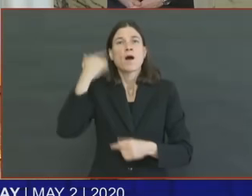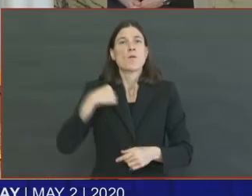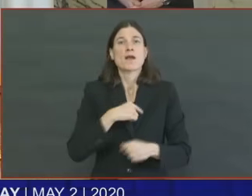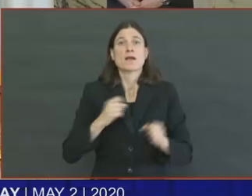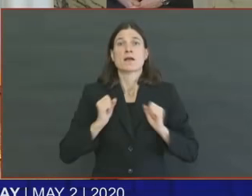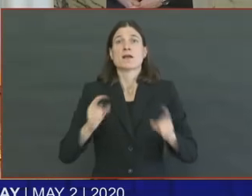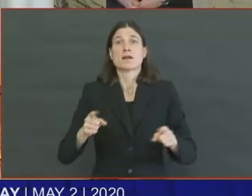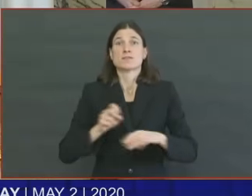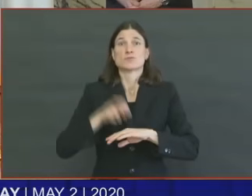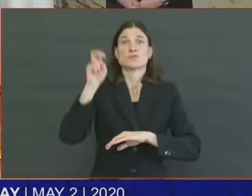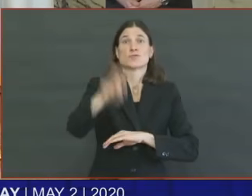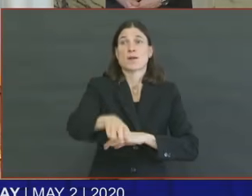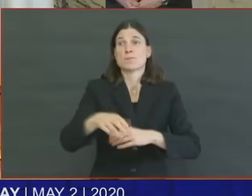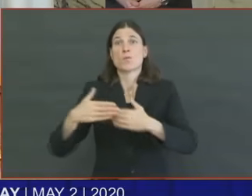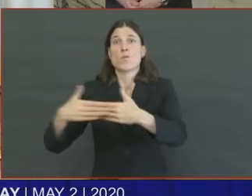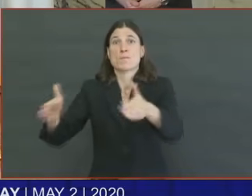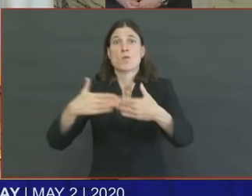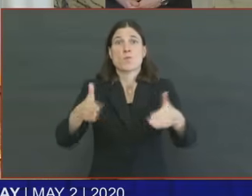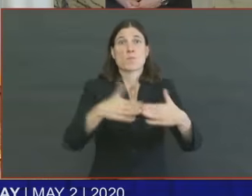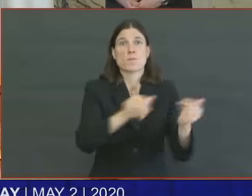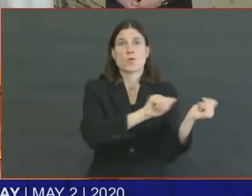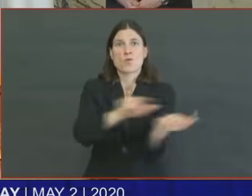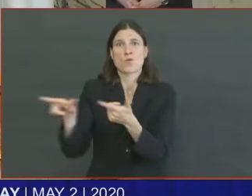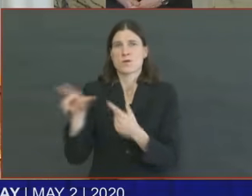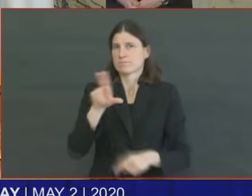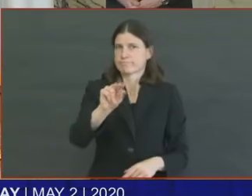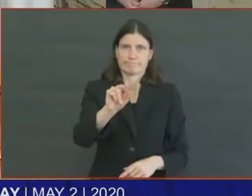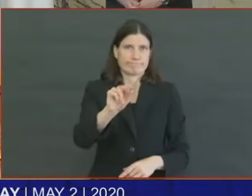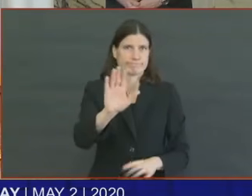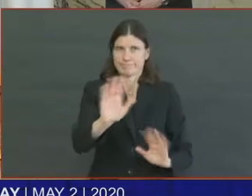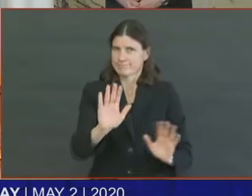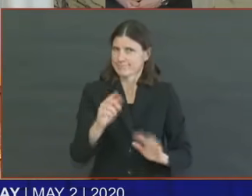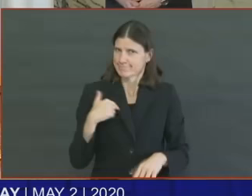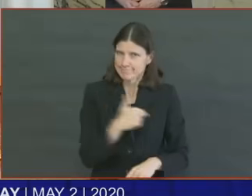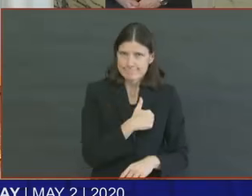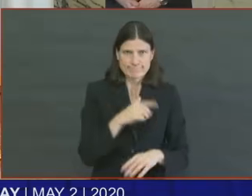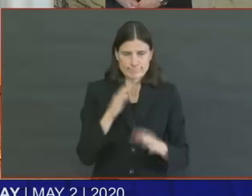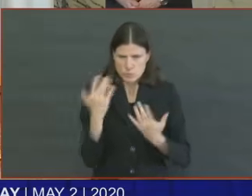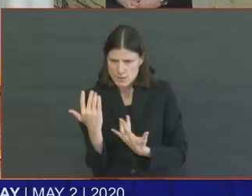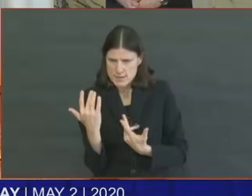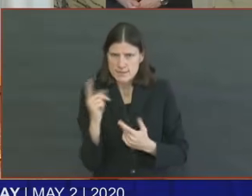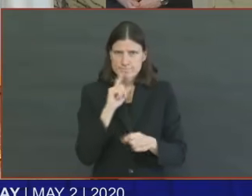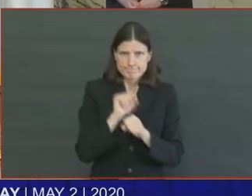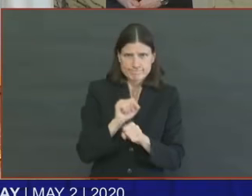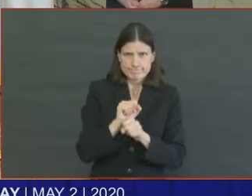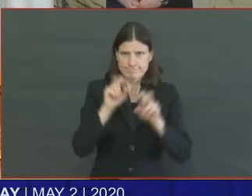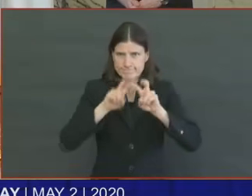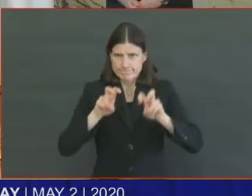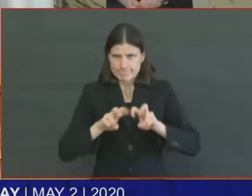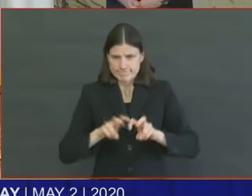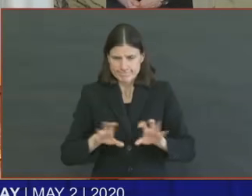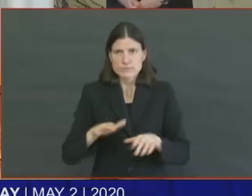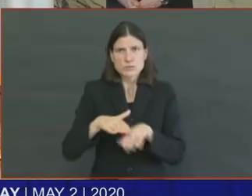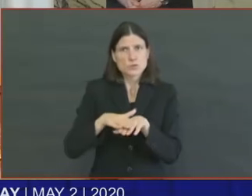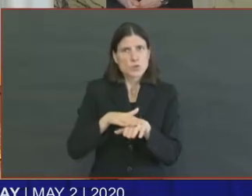start to reopen the economy, we cannot flick the switch. We have to turn the dial and have phase 1 and phase